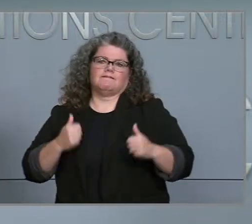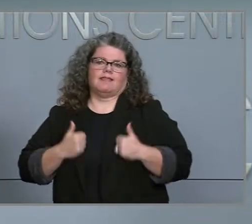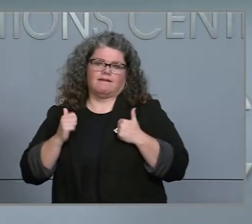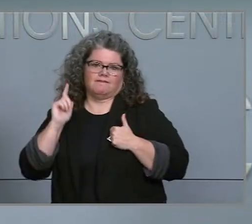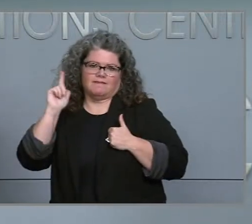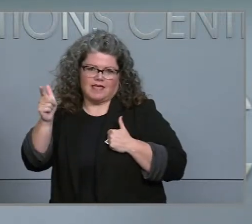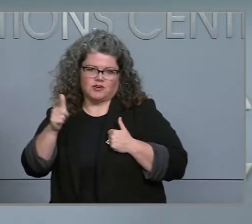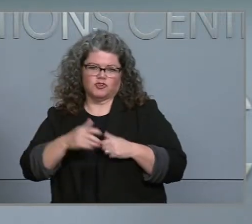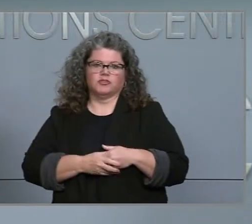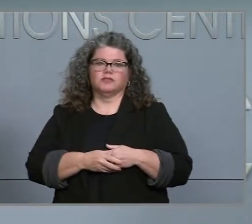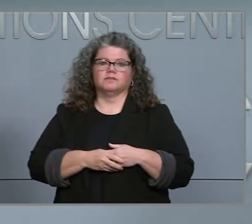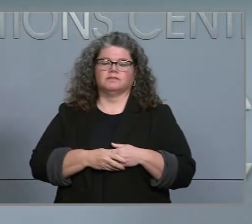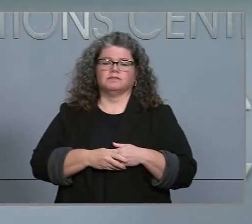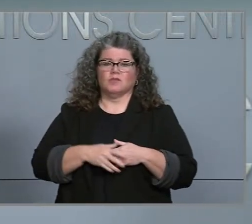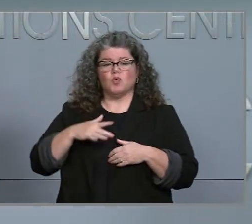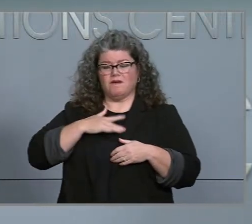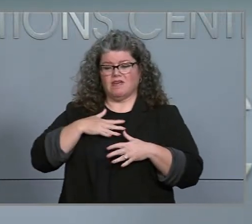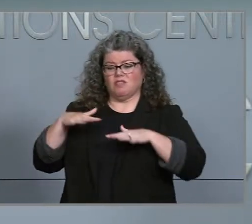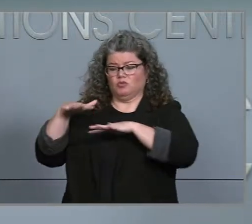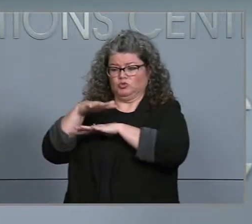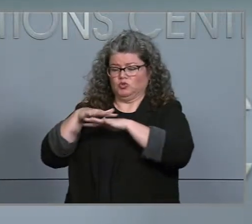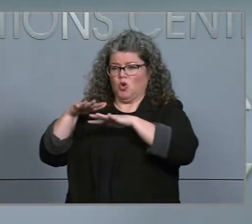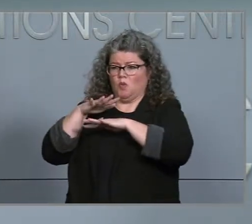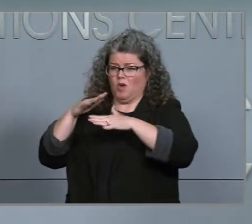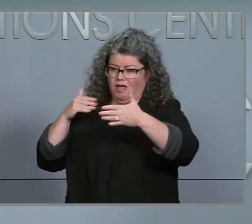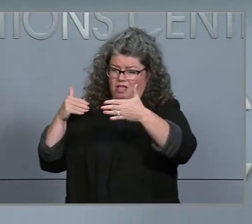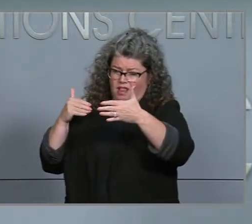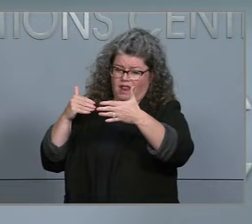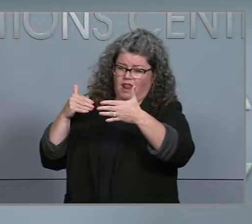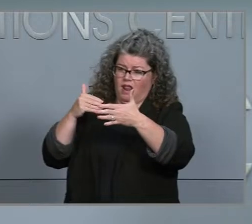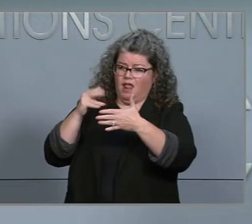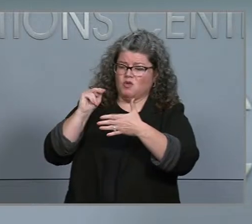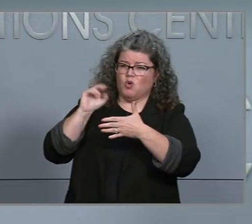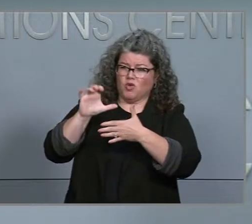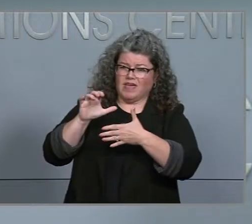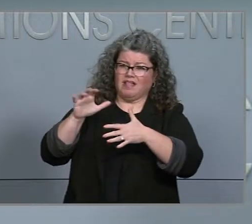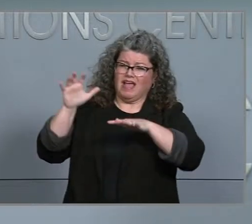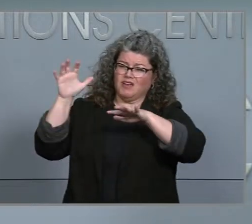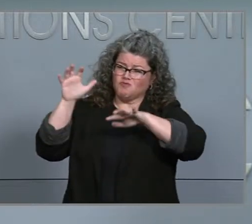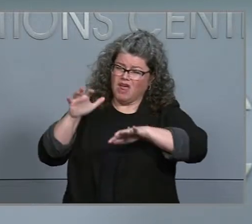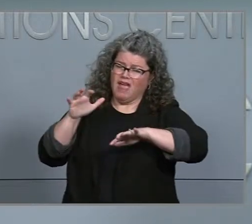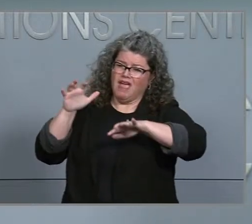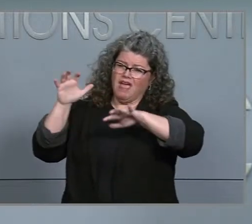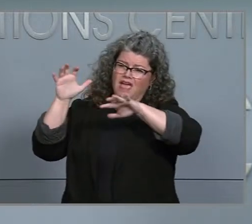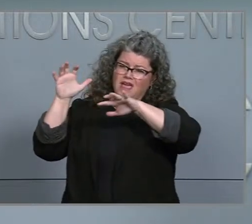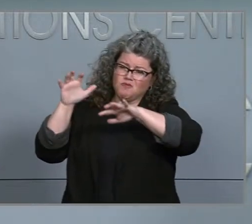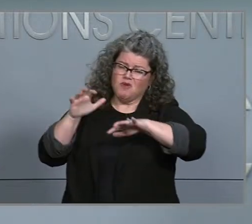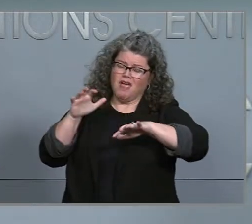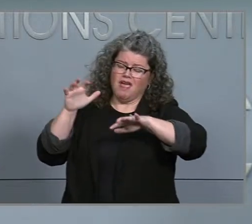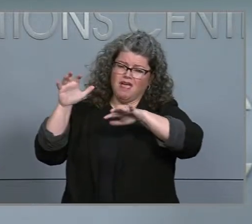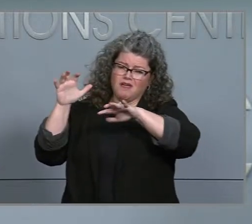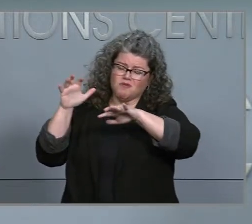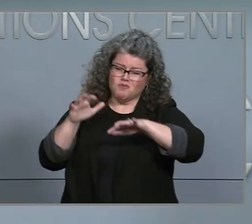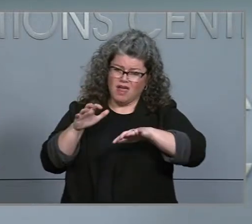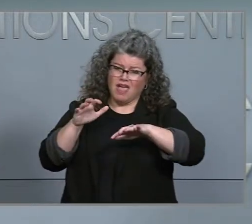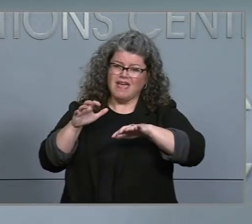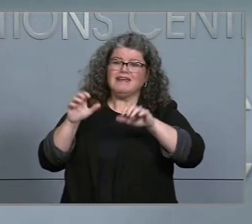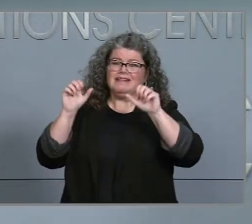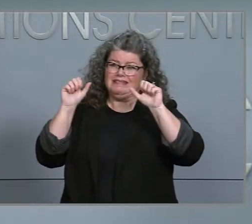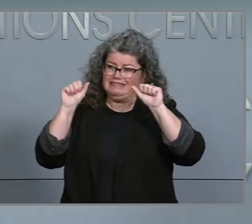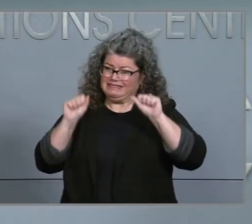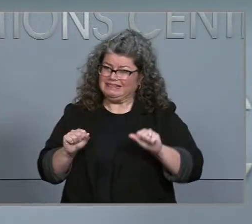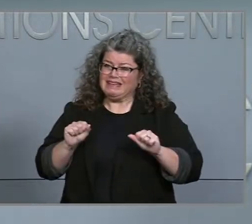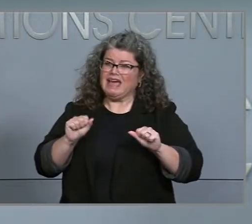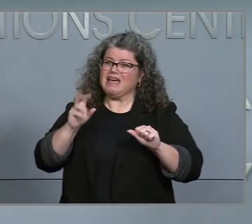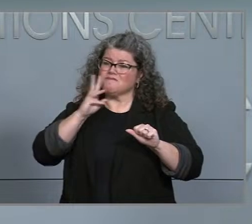continue its slow, gradual approach, bringing multiple days of heavy rainfall and the potential for widespread and